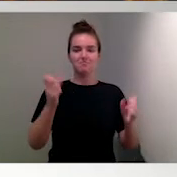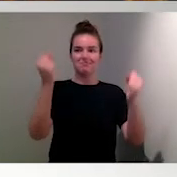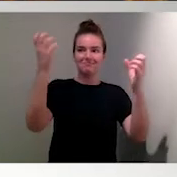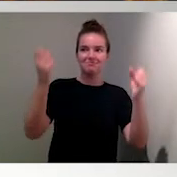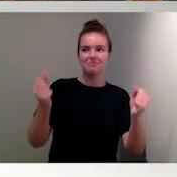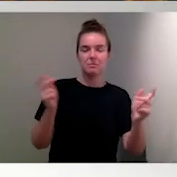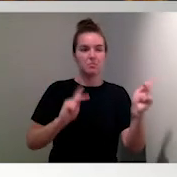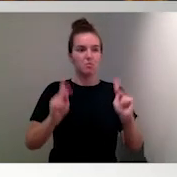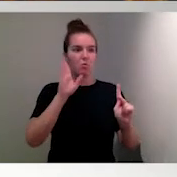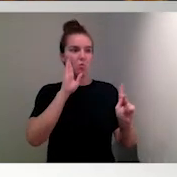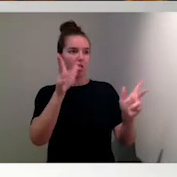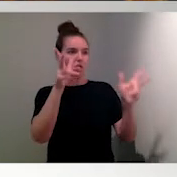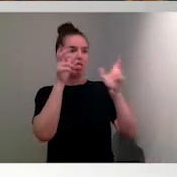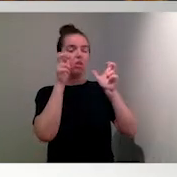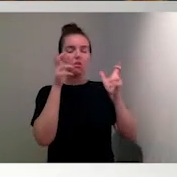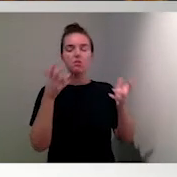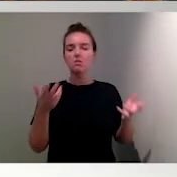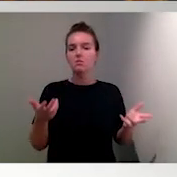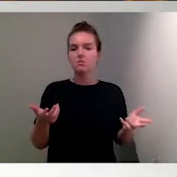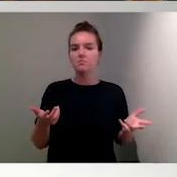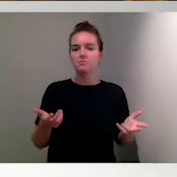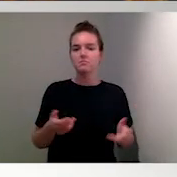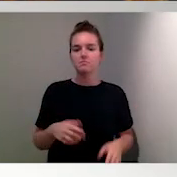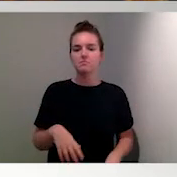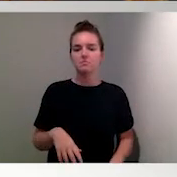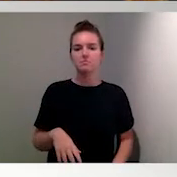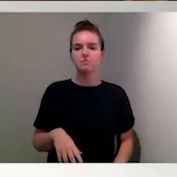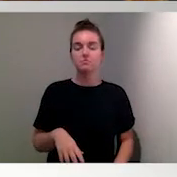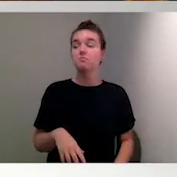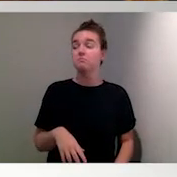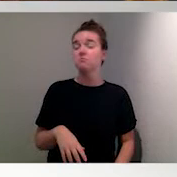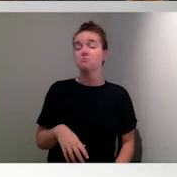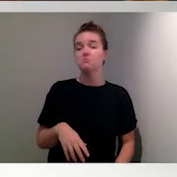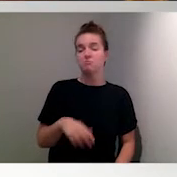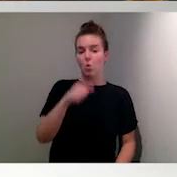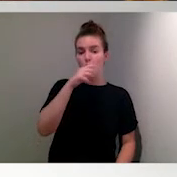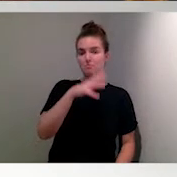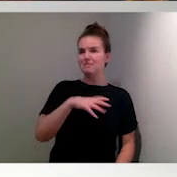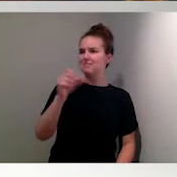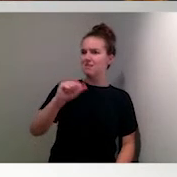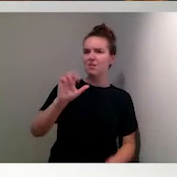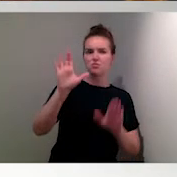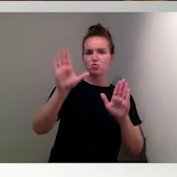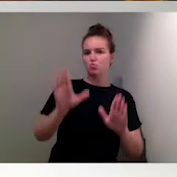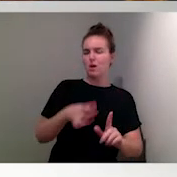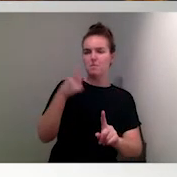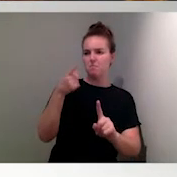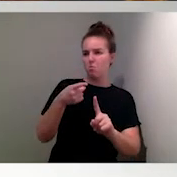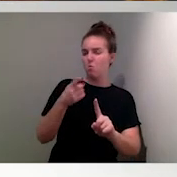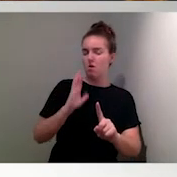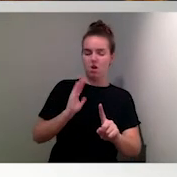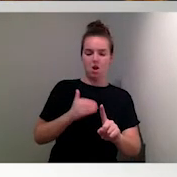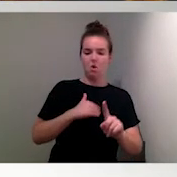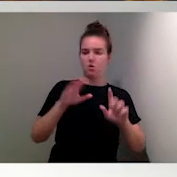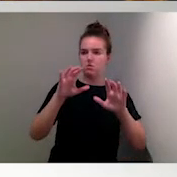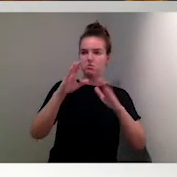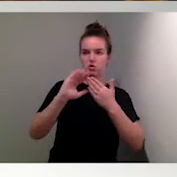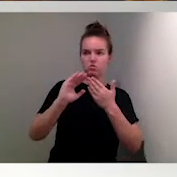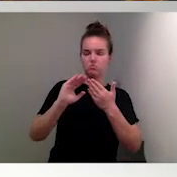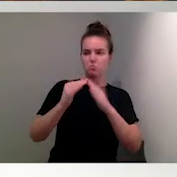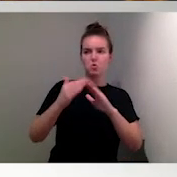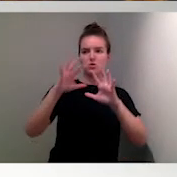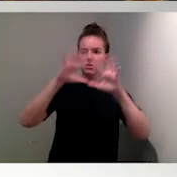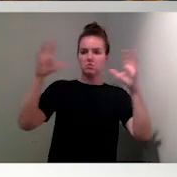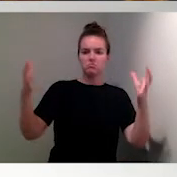Well, it's a great point. We are, our community as a whole is underserved in all areas,